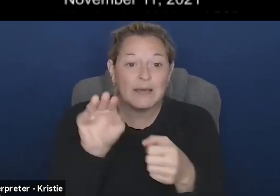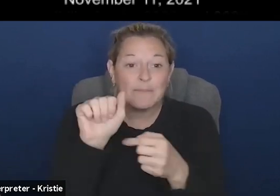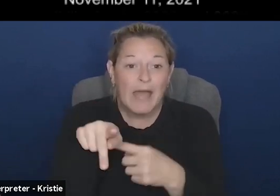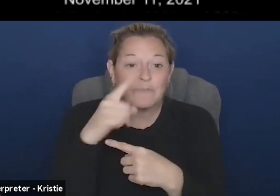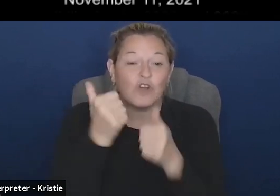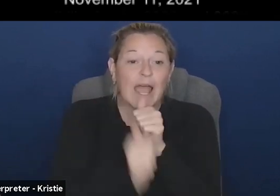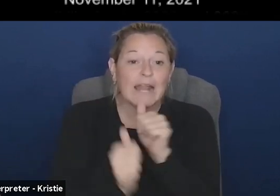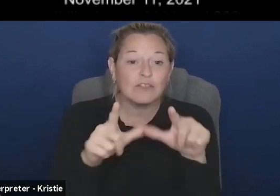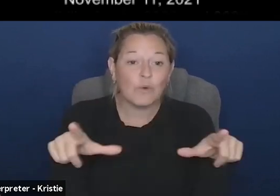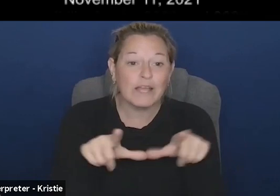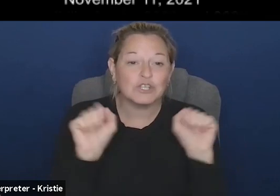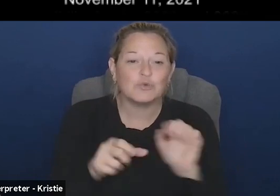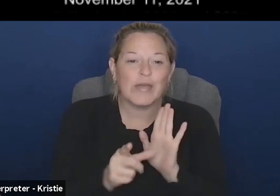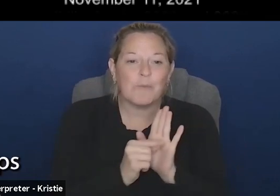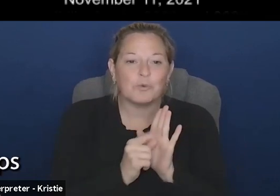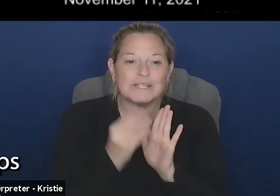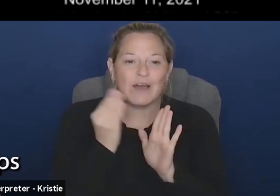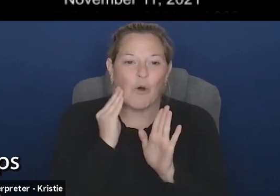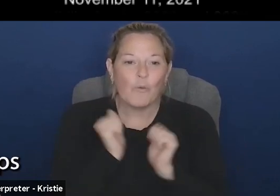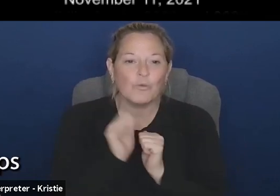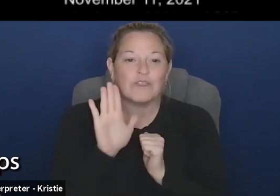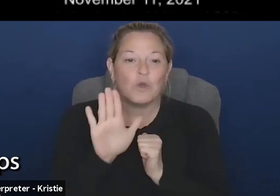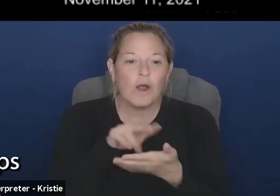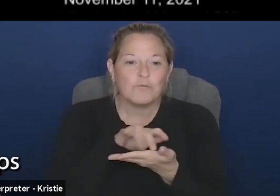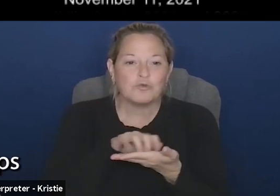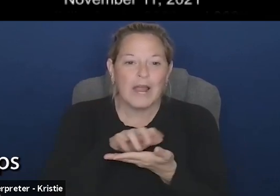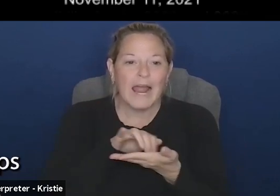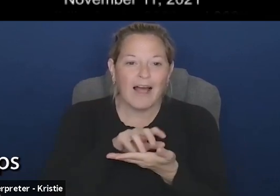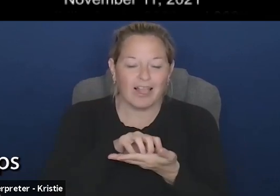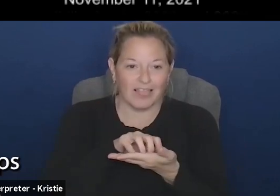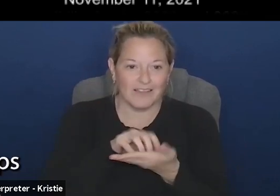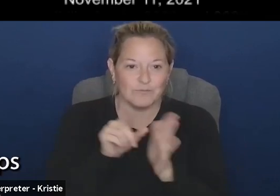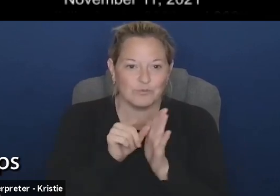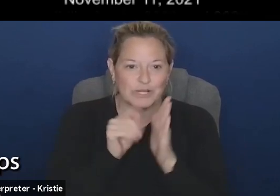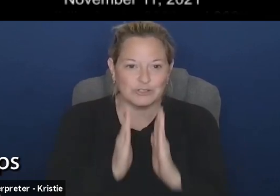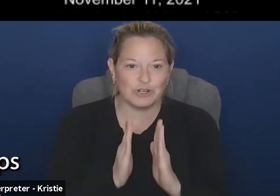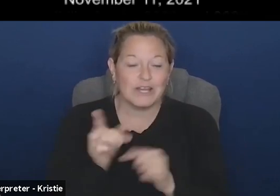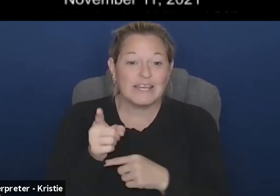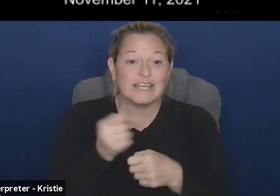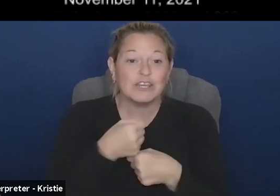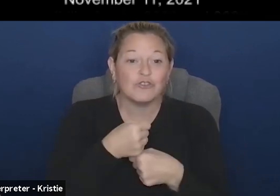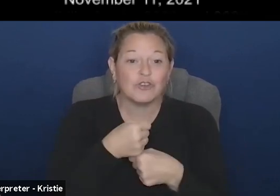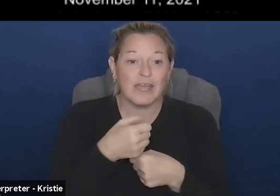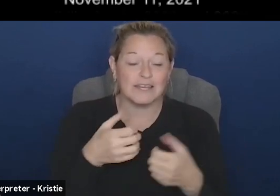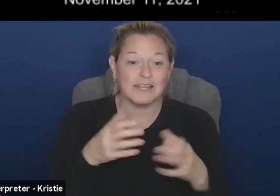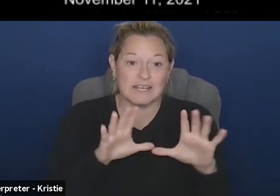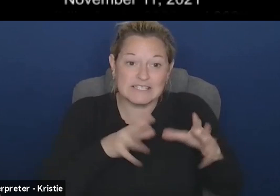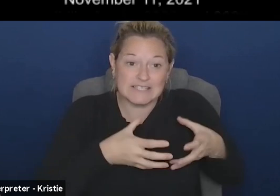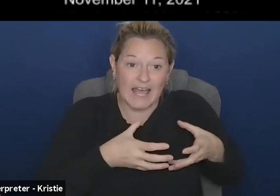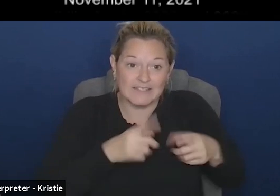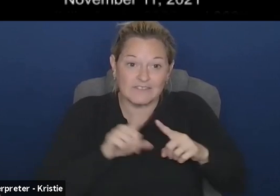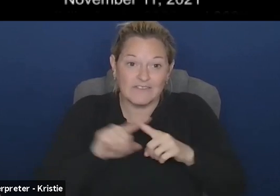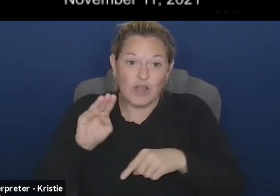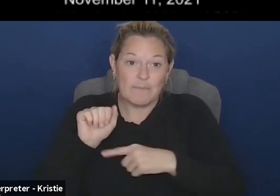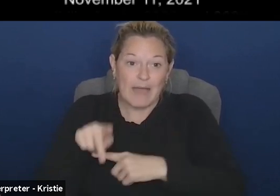printed with an at-home Braille embosser. Using this software, Joshua has designed a set of tactile maps for every station in the